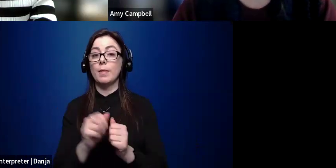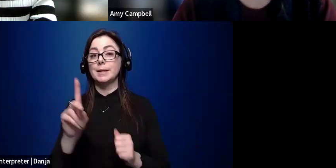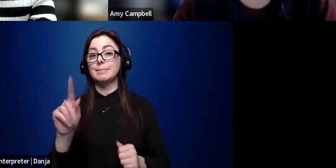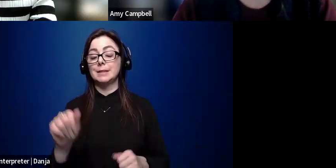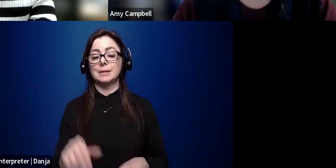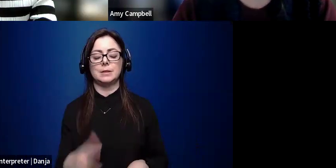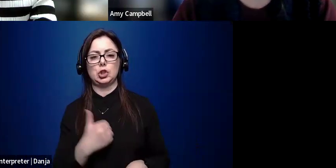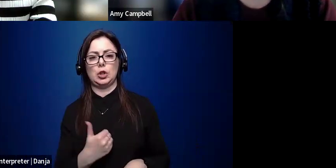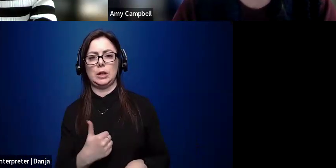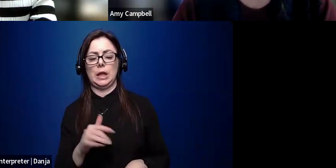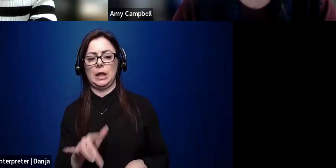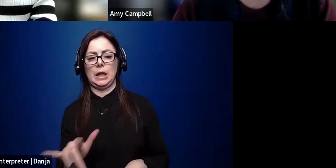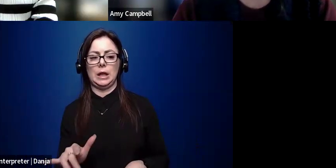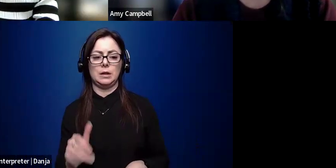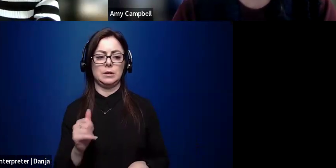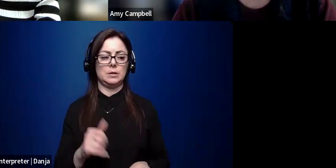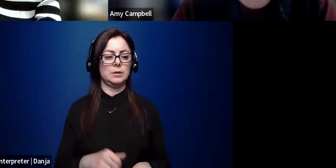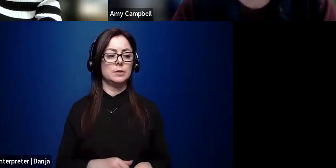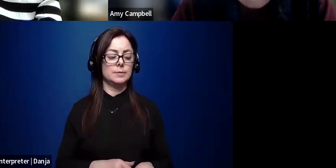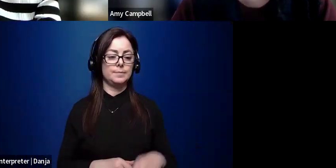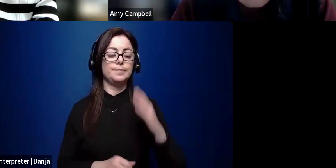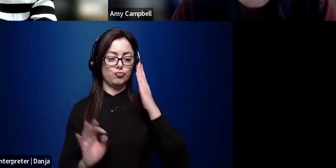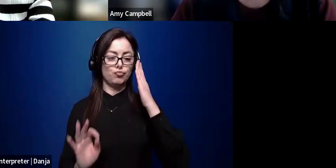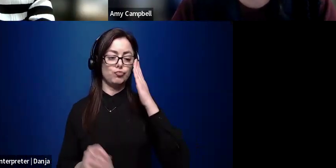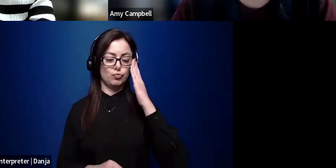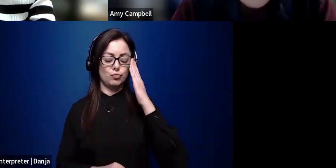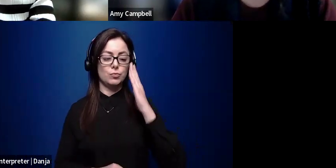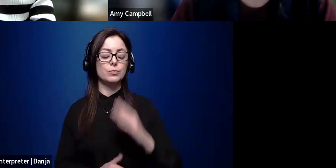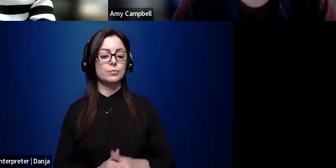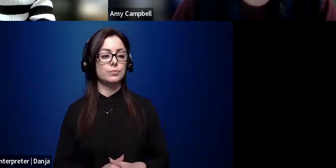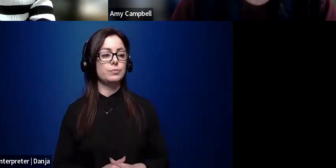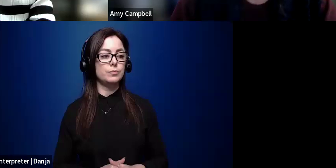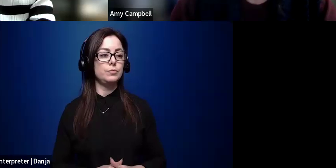button and it moved ahead or behind or somewhere. There we go.